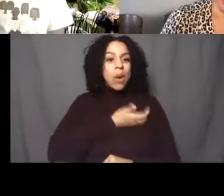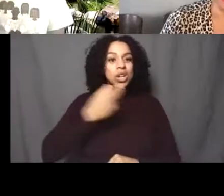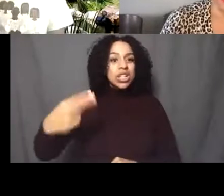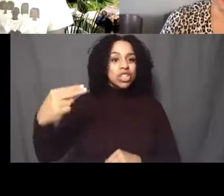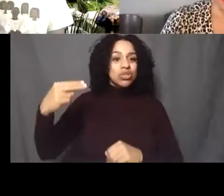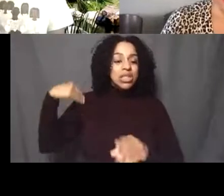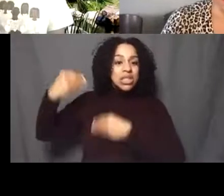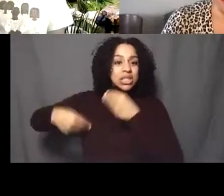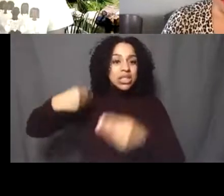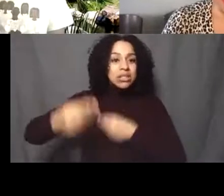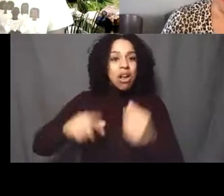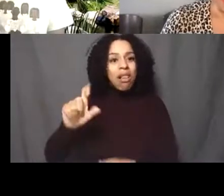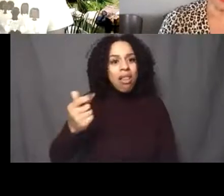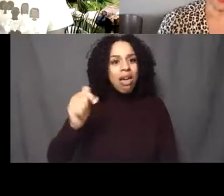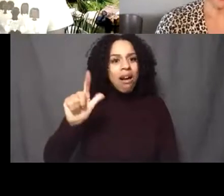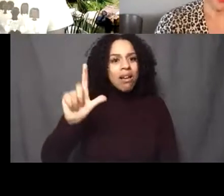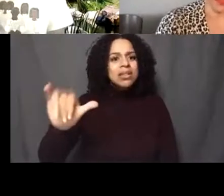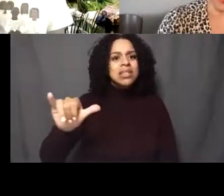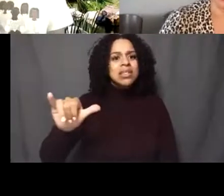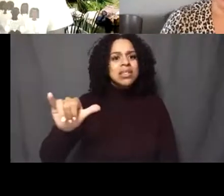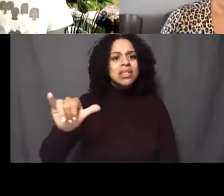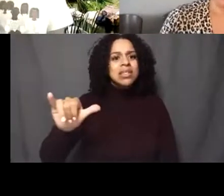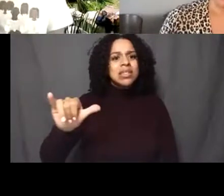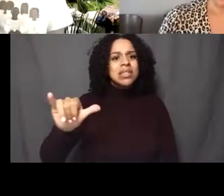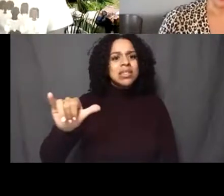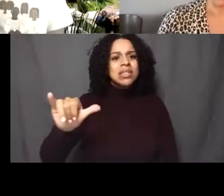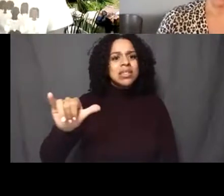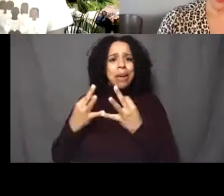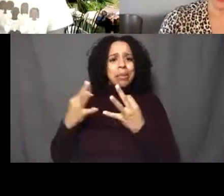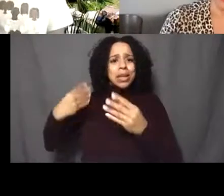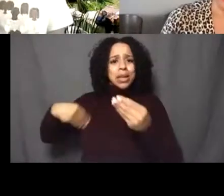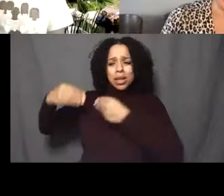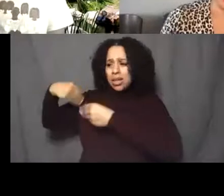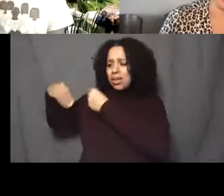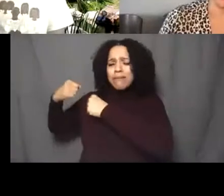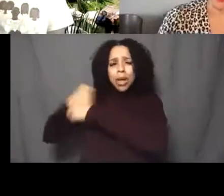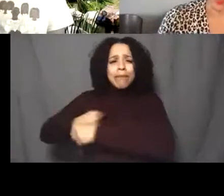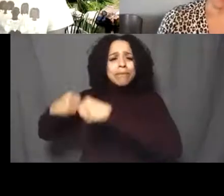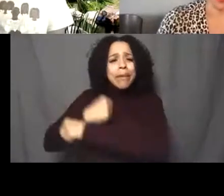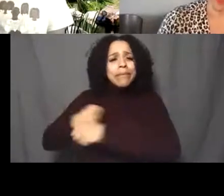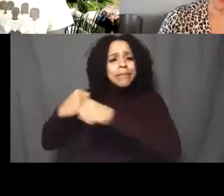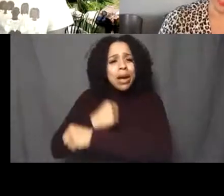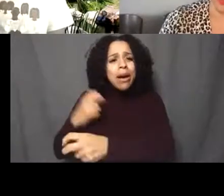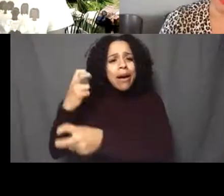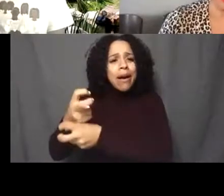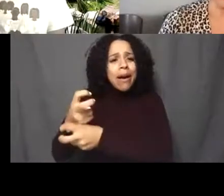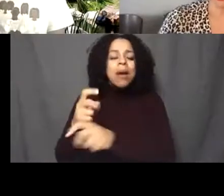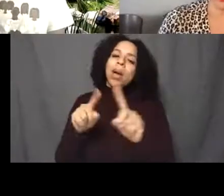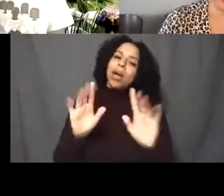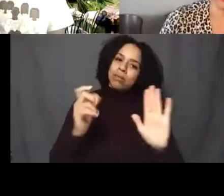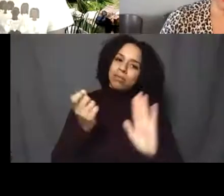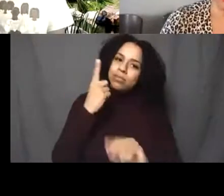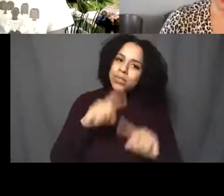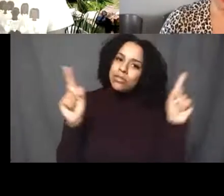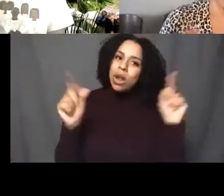that our ancestors really fought for. But that's different than a form of patriotism that says, I'm wearing my flag pin, this